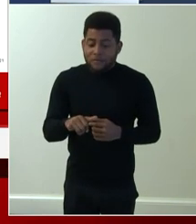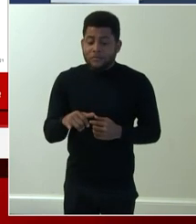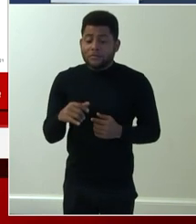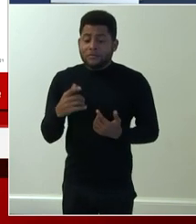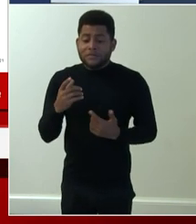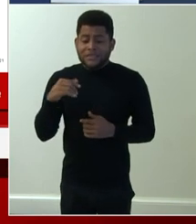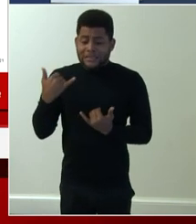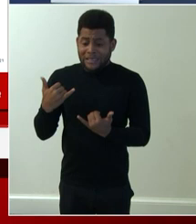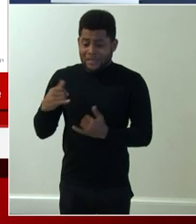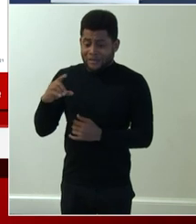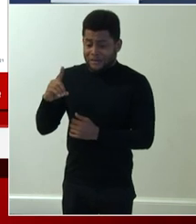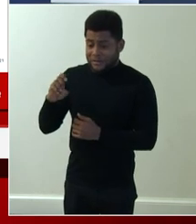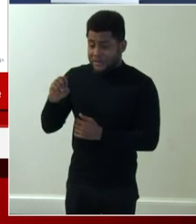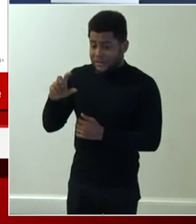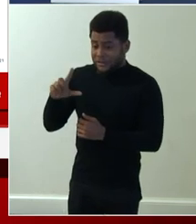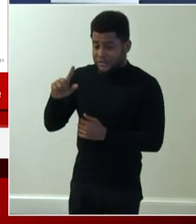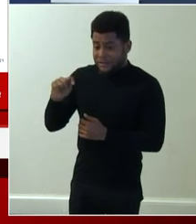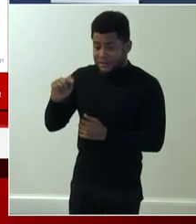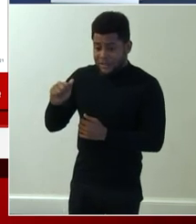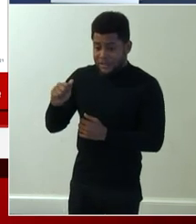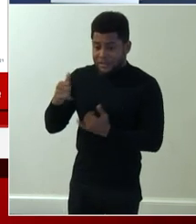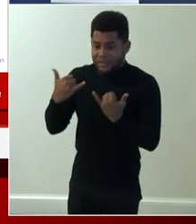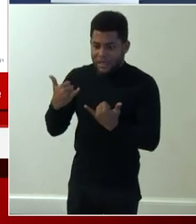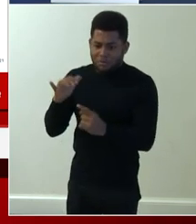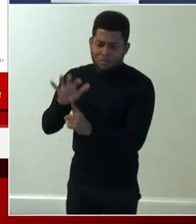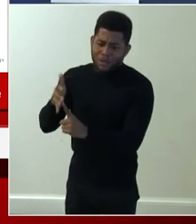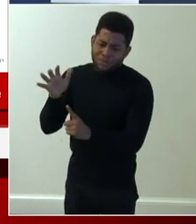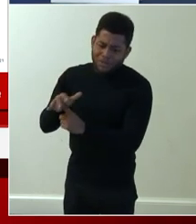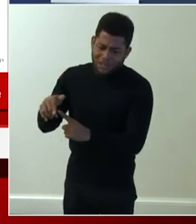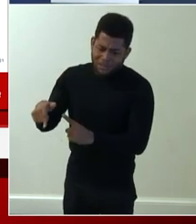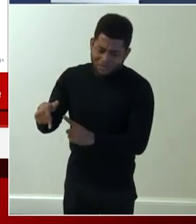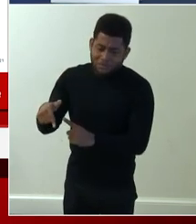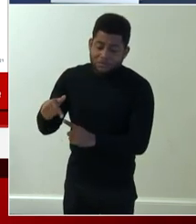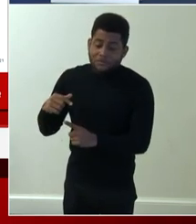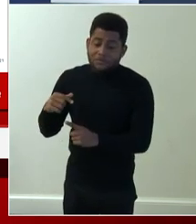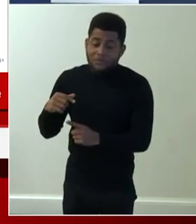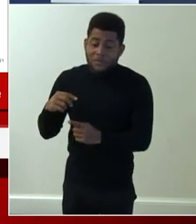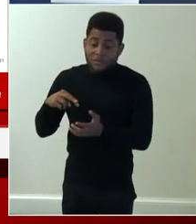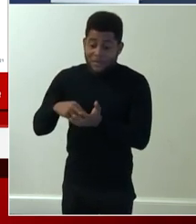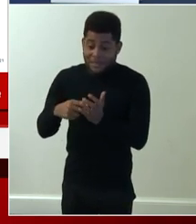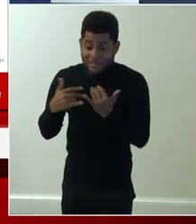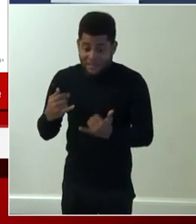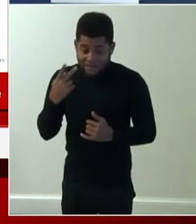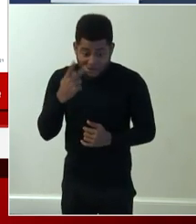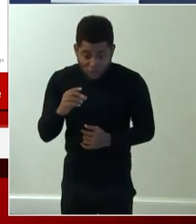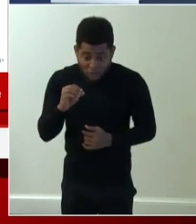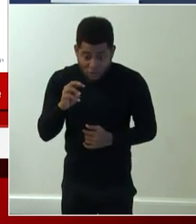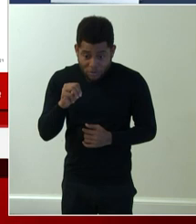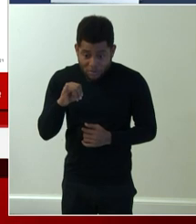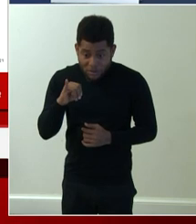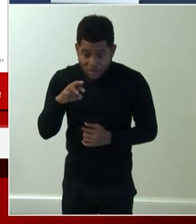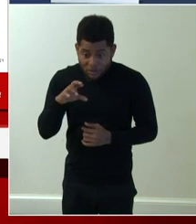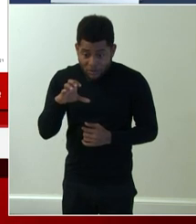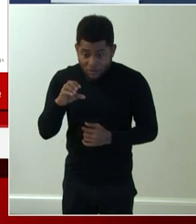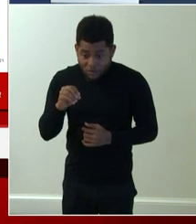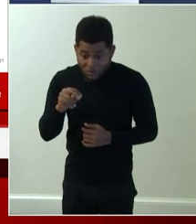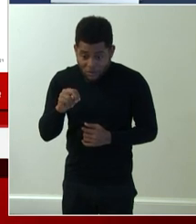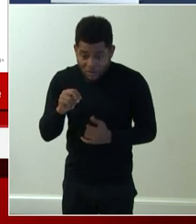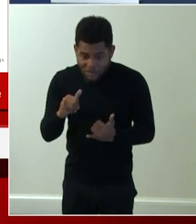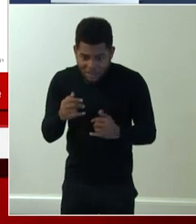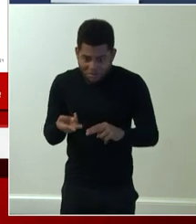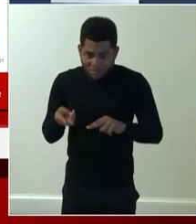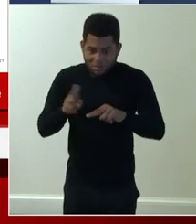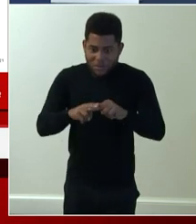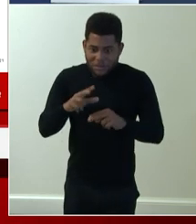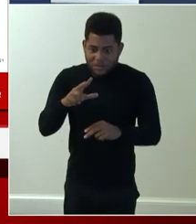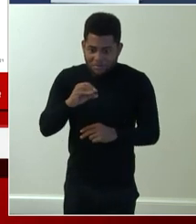It's about 97% of cases in the country are Delta. Omicron accounts for about 3%. It does